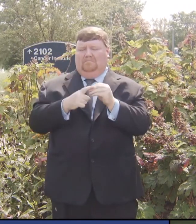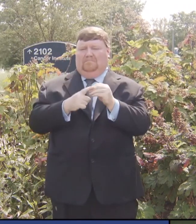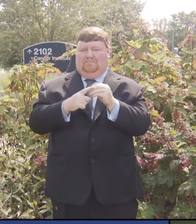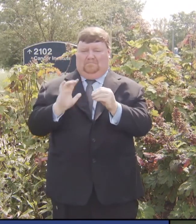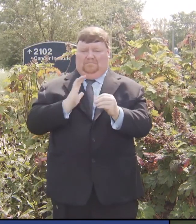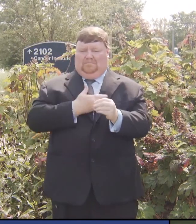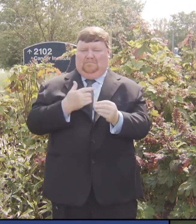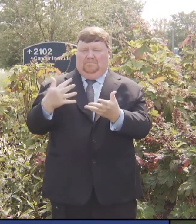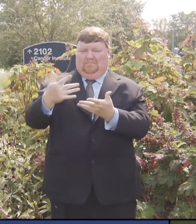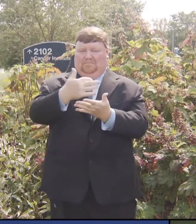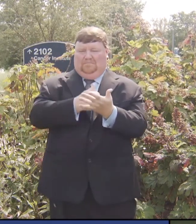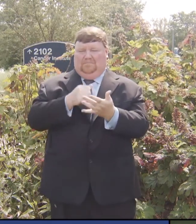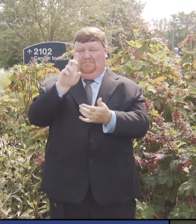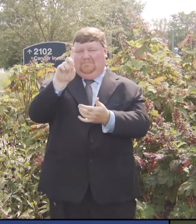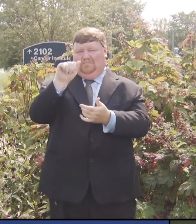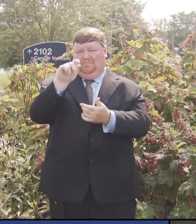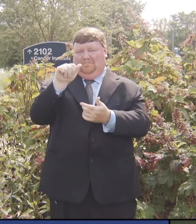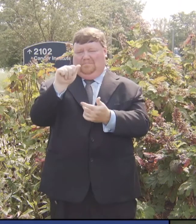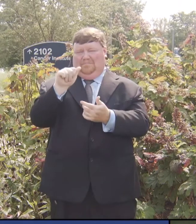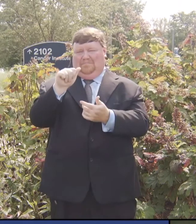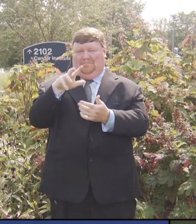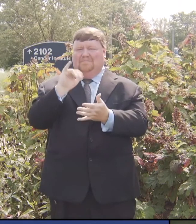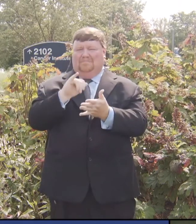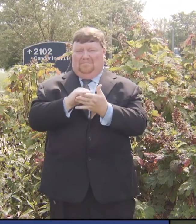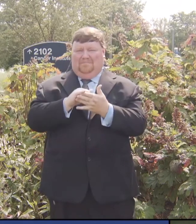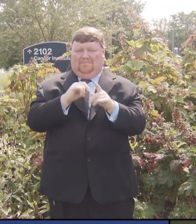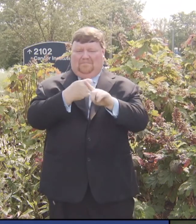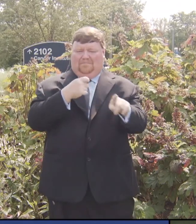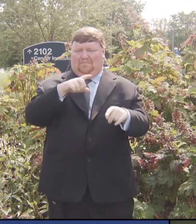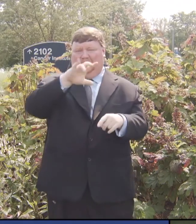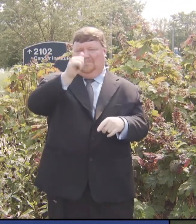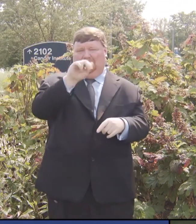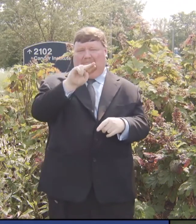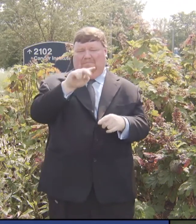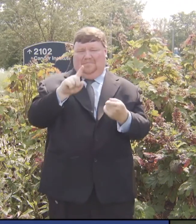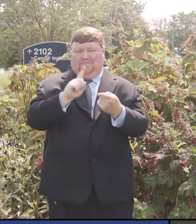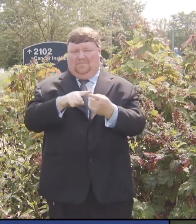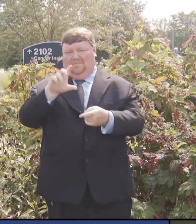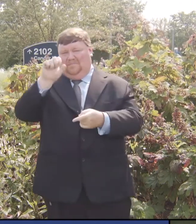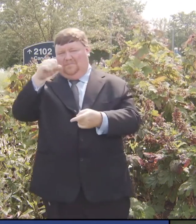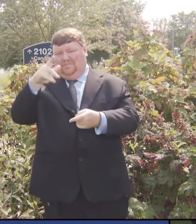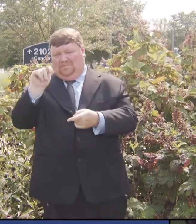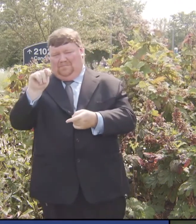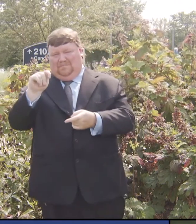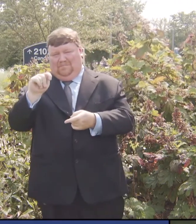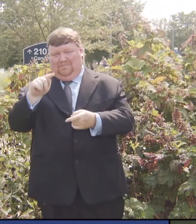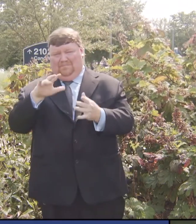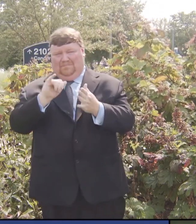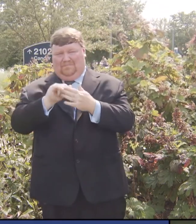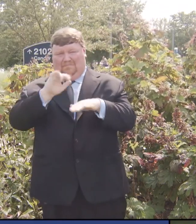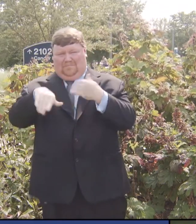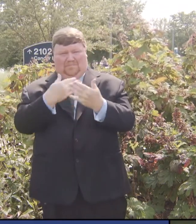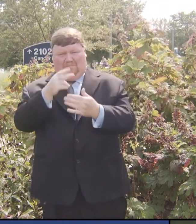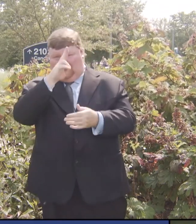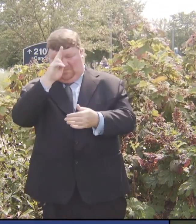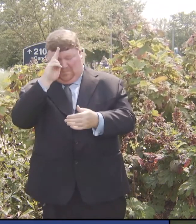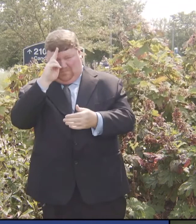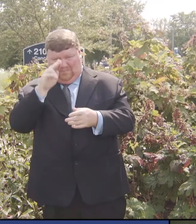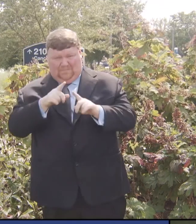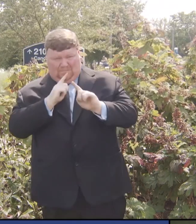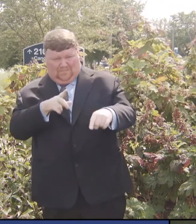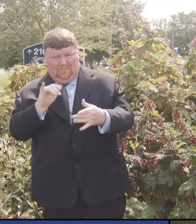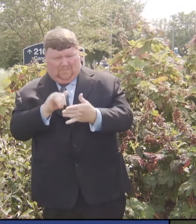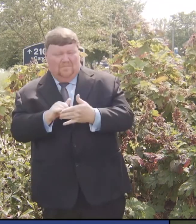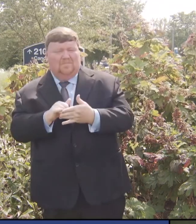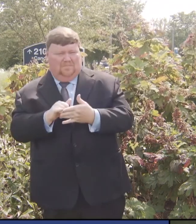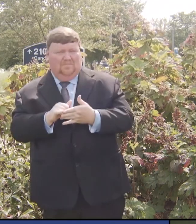could, briefly, about the vaccine data that was collected between January and September. That was all in the hospitals to report that